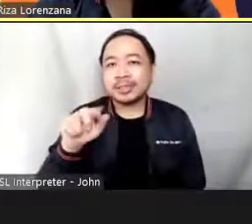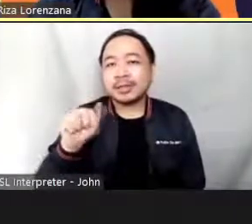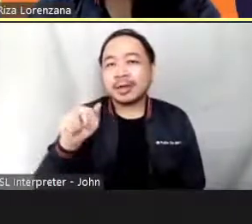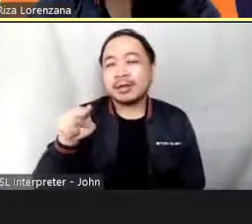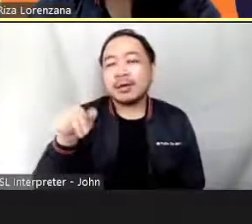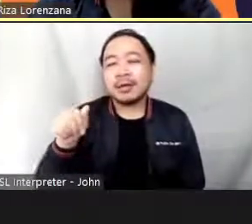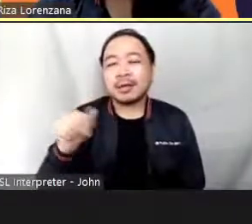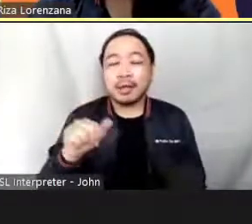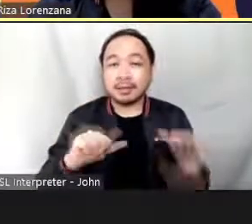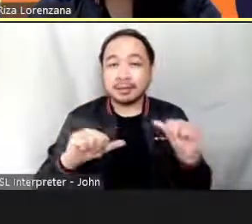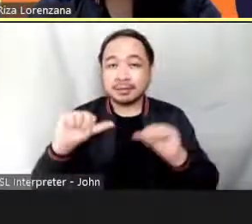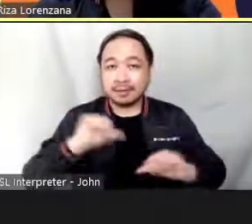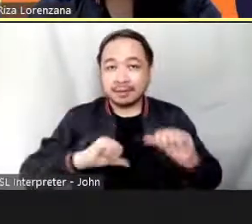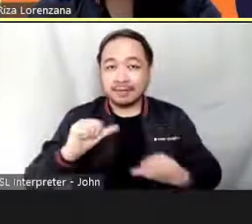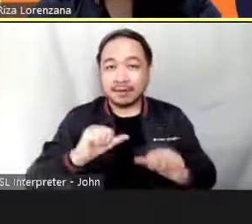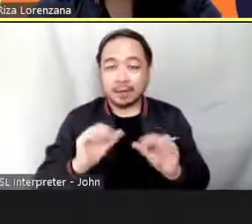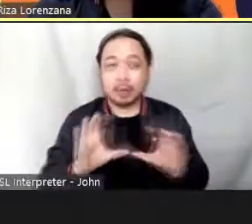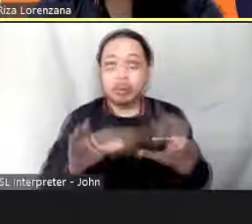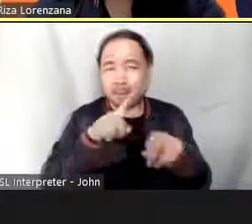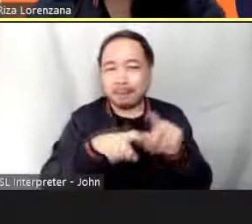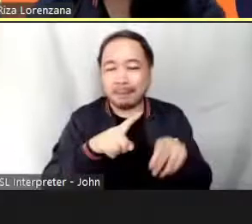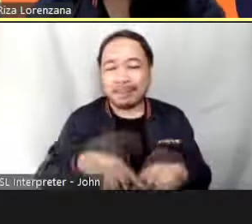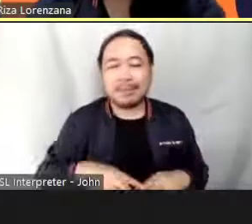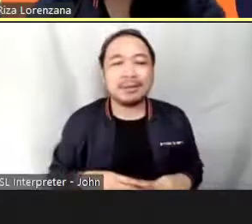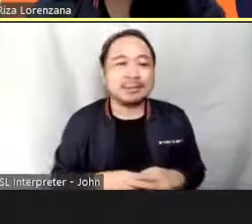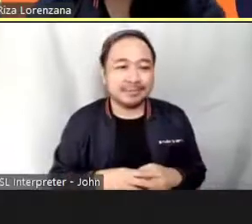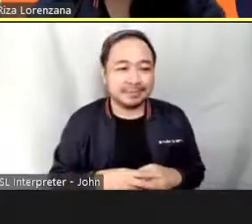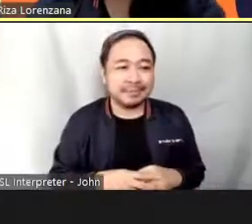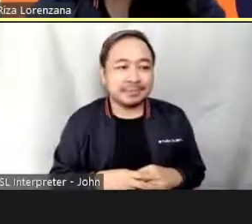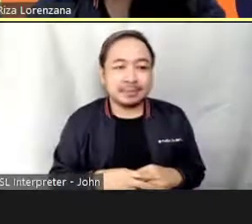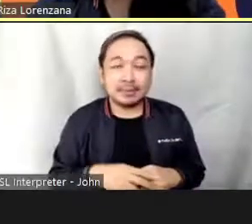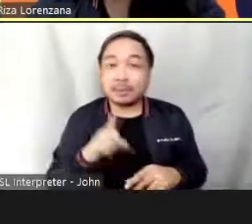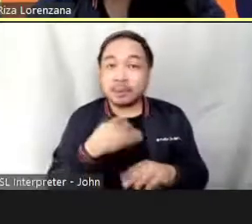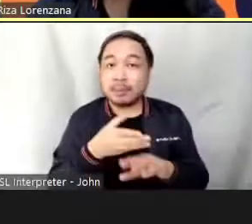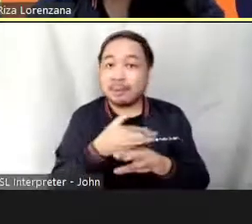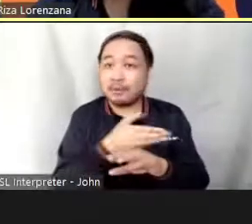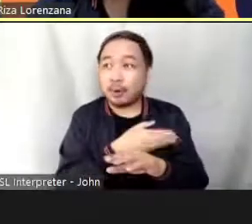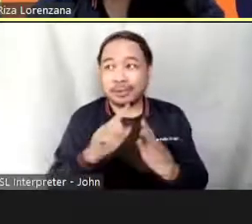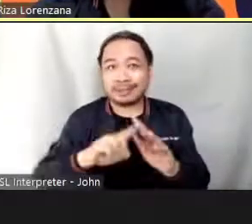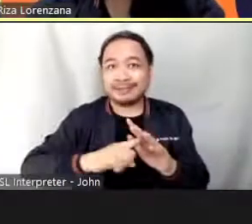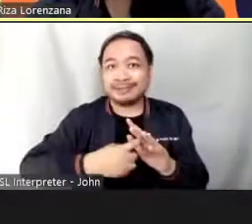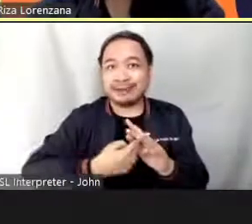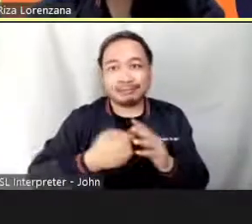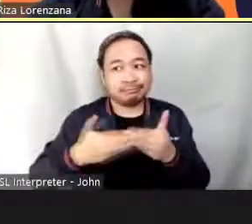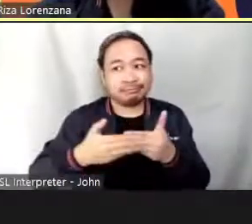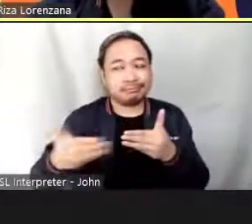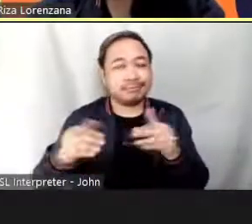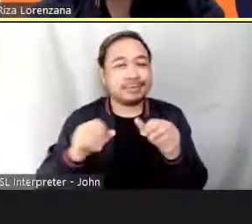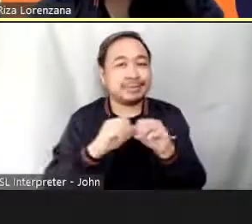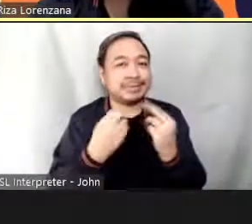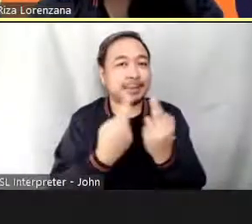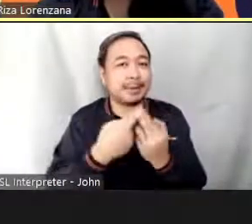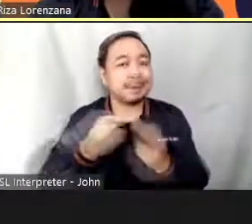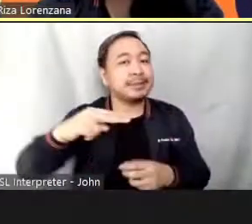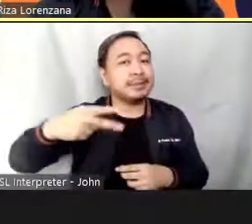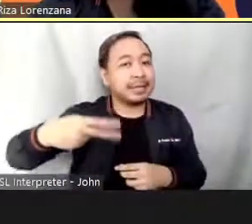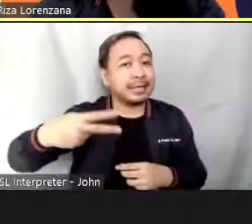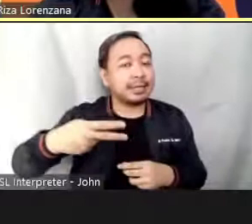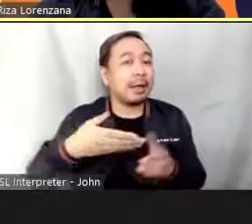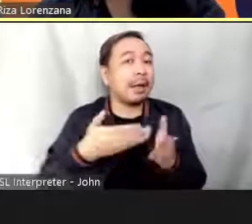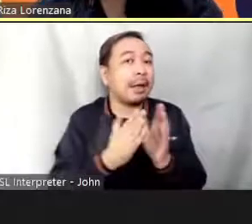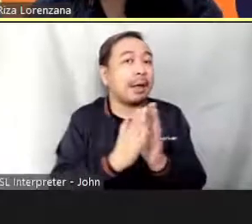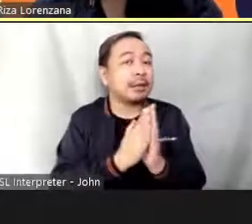of akoparasabata 2021. Before we officially start Webinar 2, we request everyone to stand